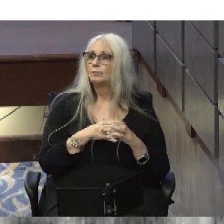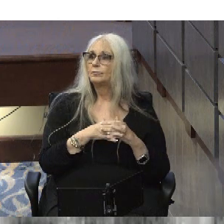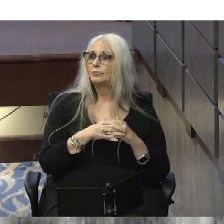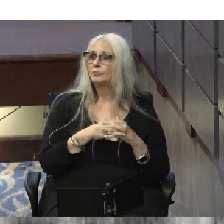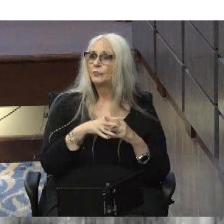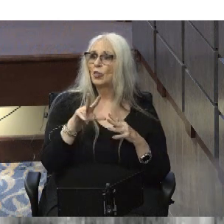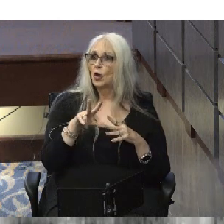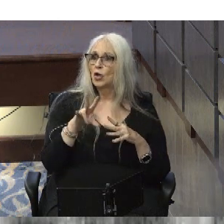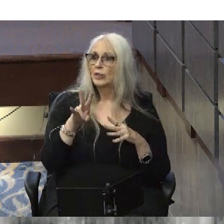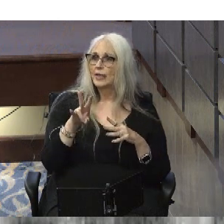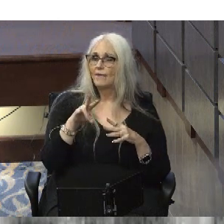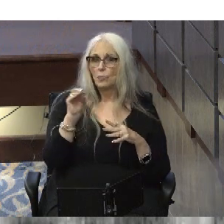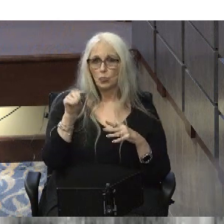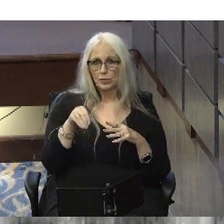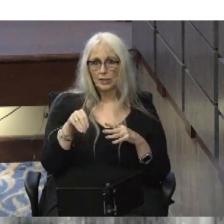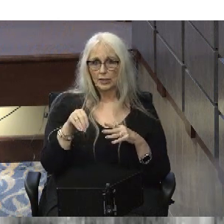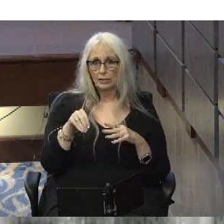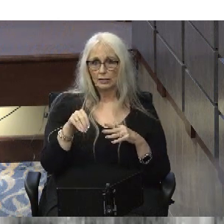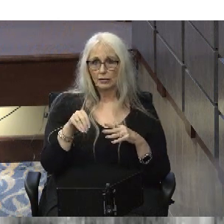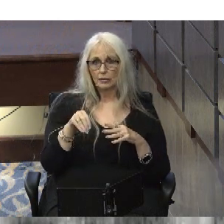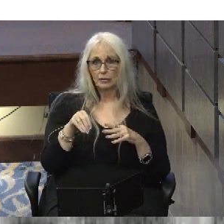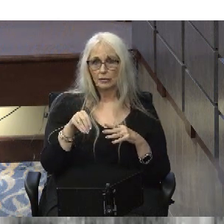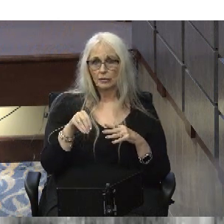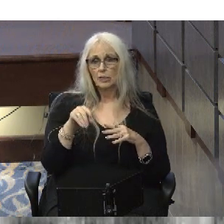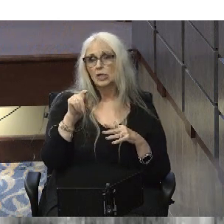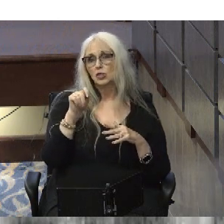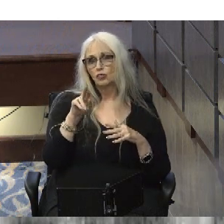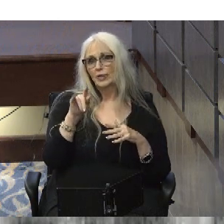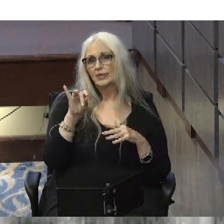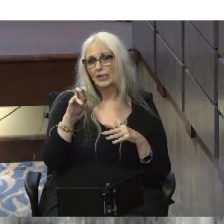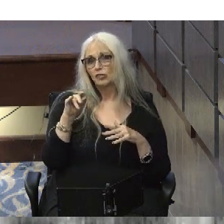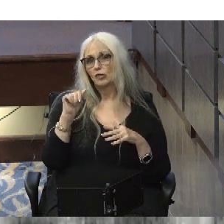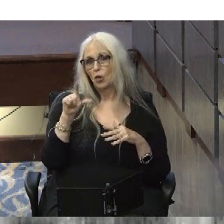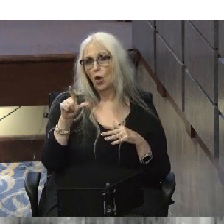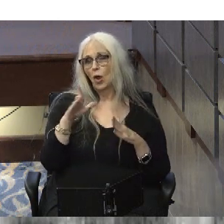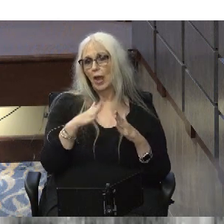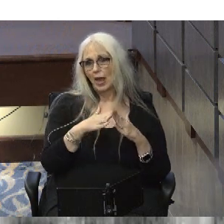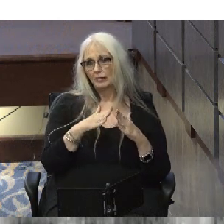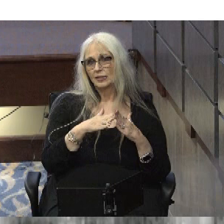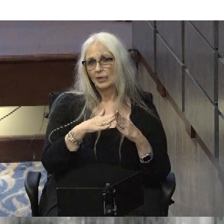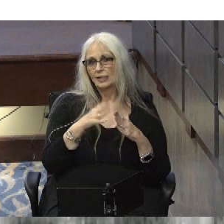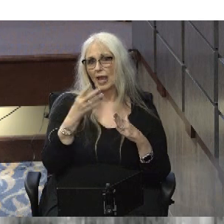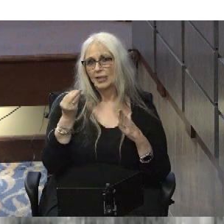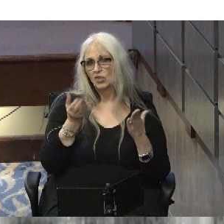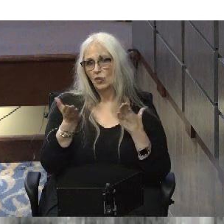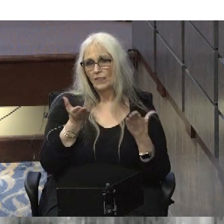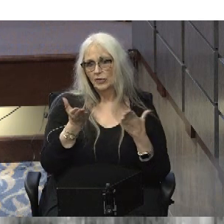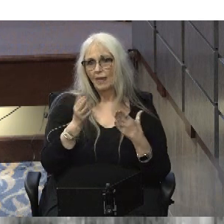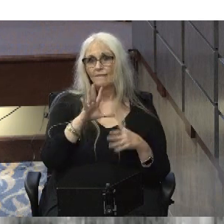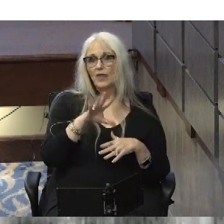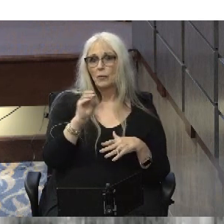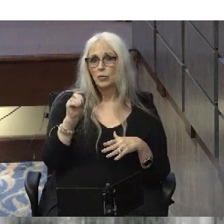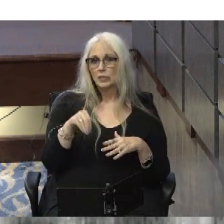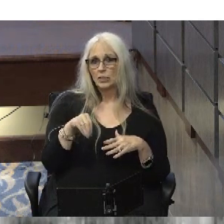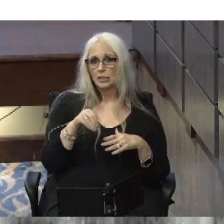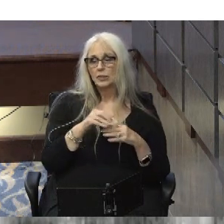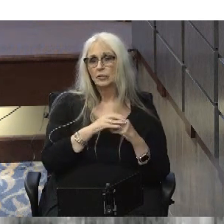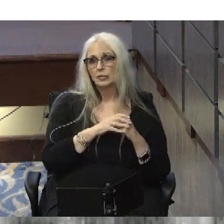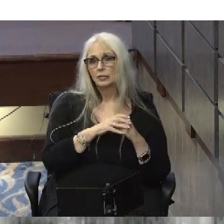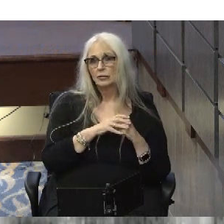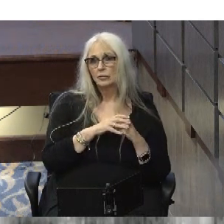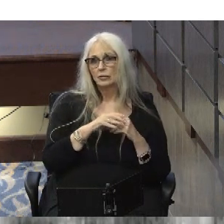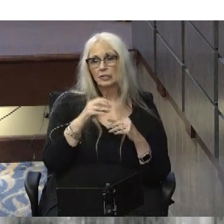then 37% noted transitional housing with supportive services, and then 5% said non-congregate emergency